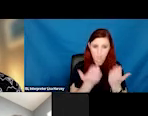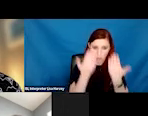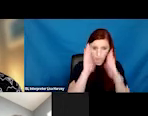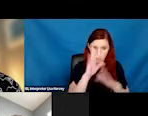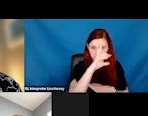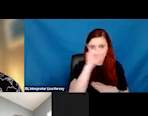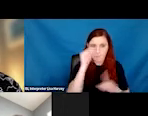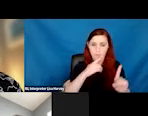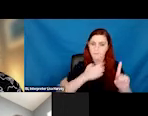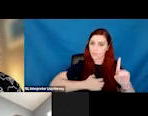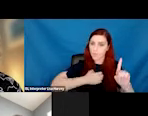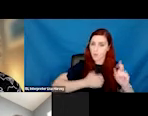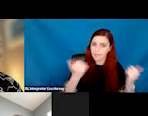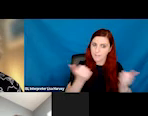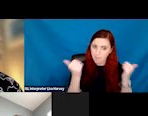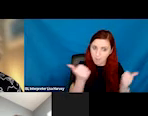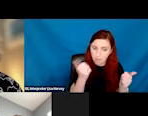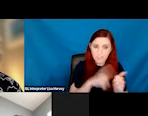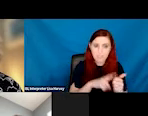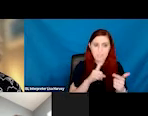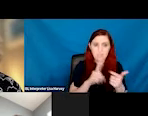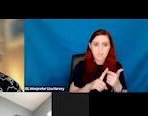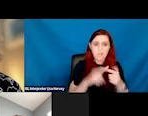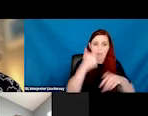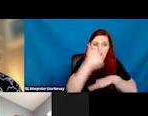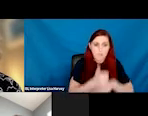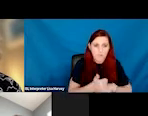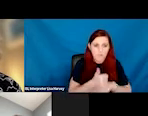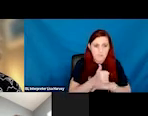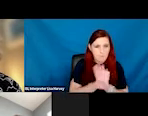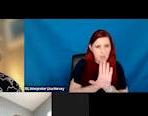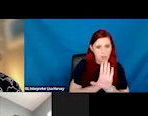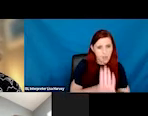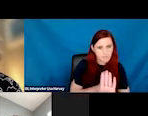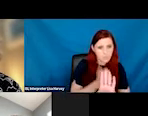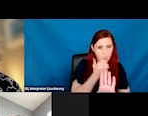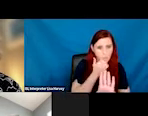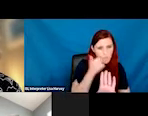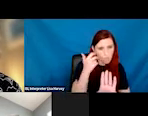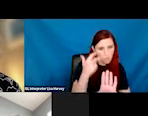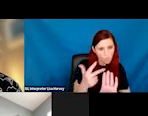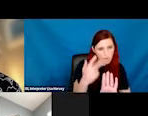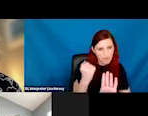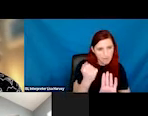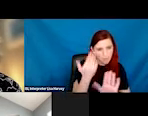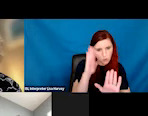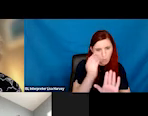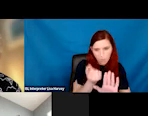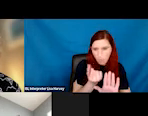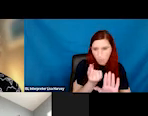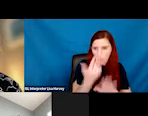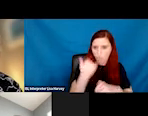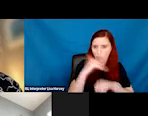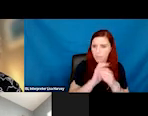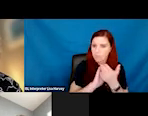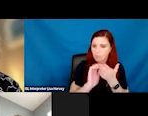the toilet symbol. On the bottom left there, symbol 3, there's a little indicator that tells you where the Braille will